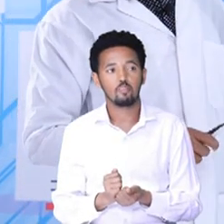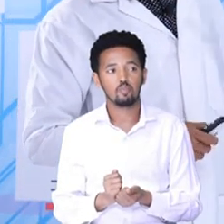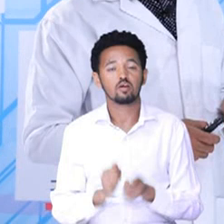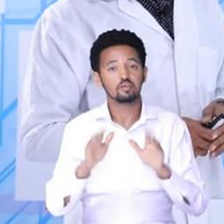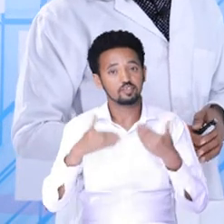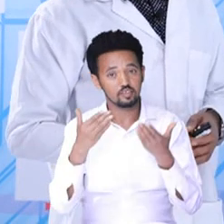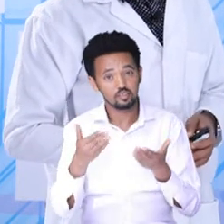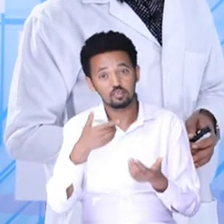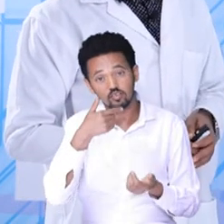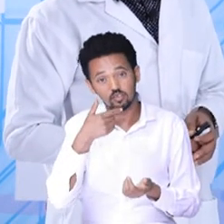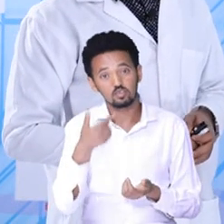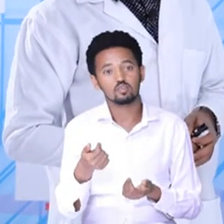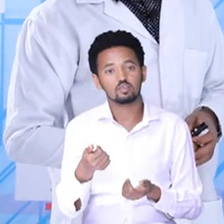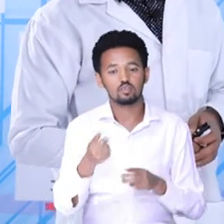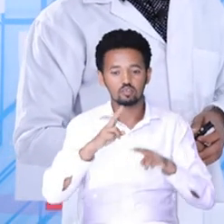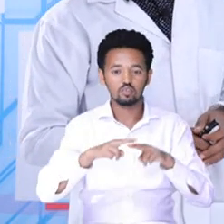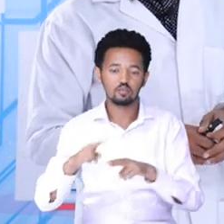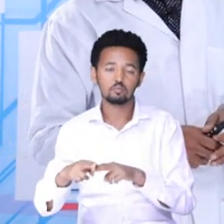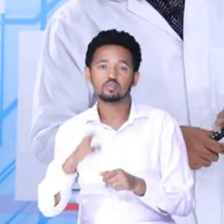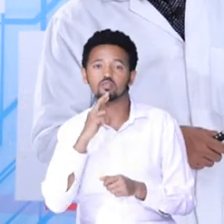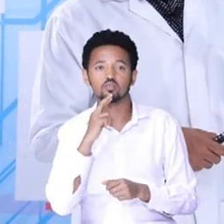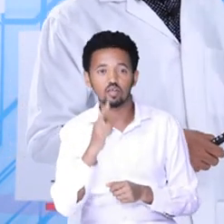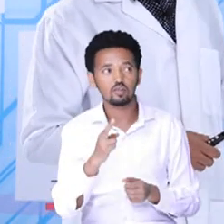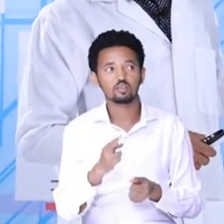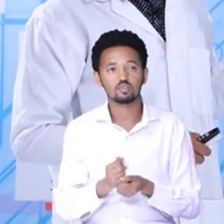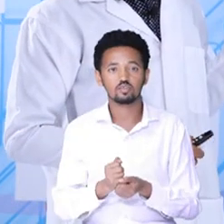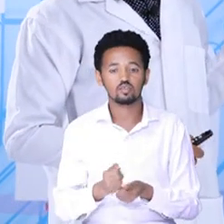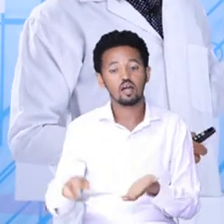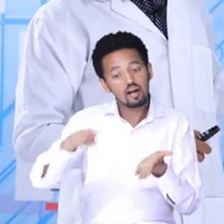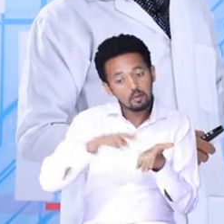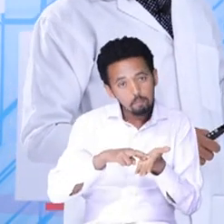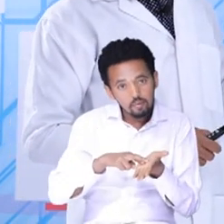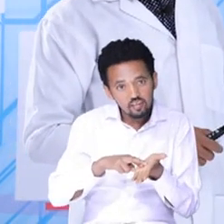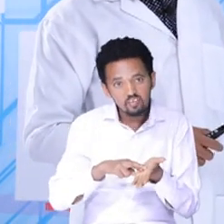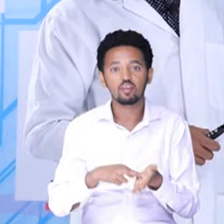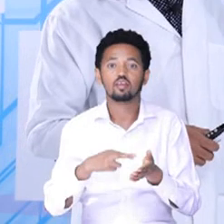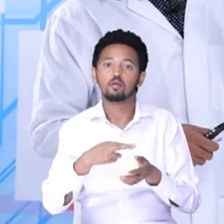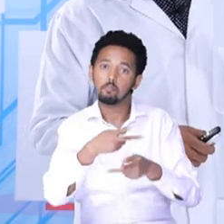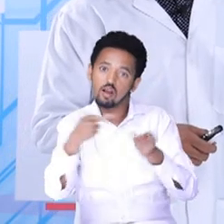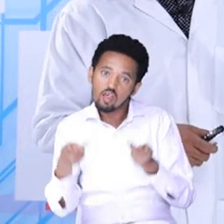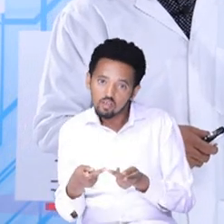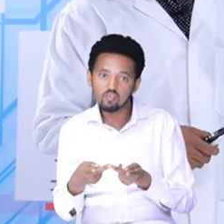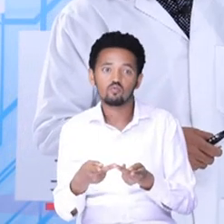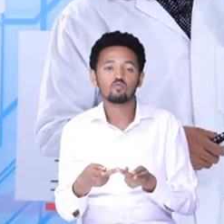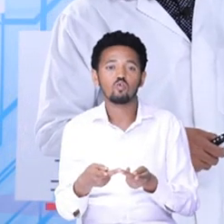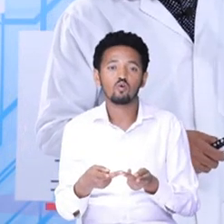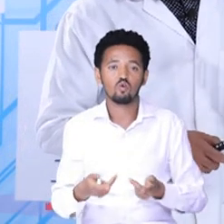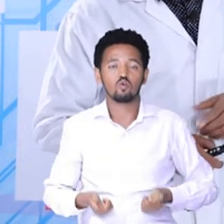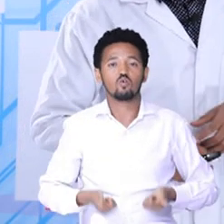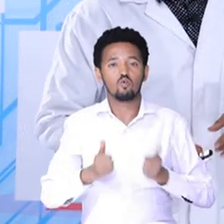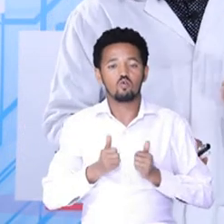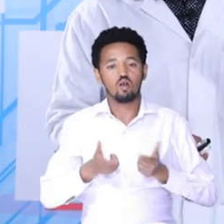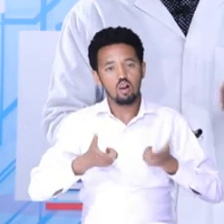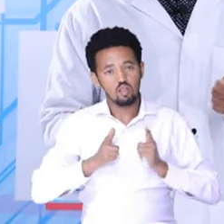such settlements are remained in a place for years with the